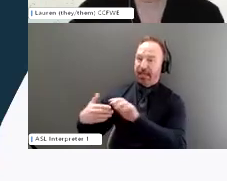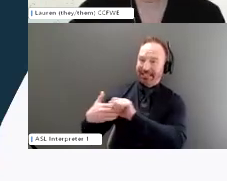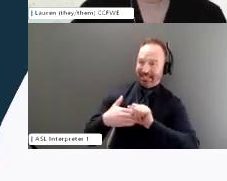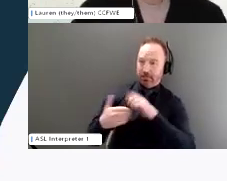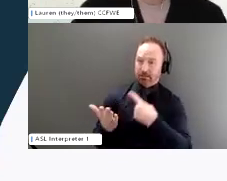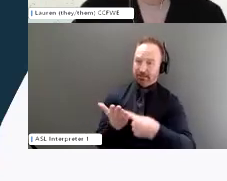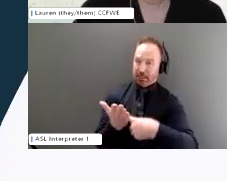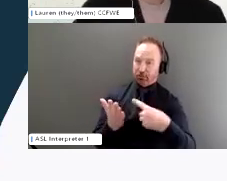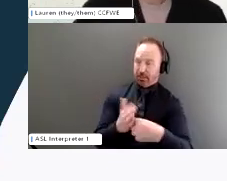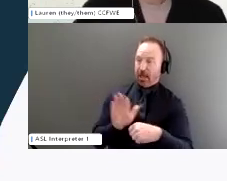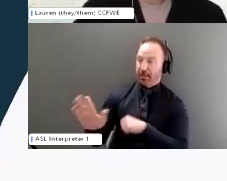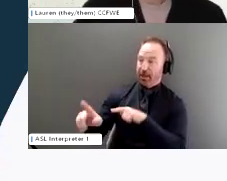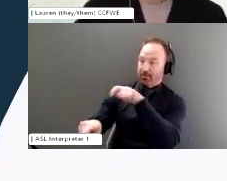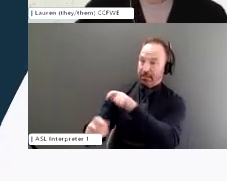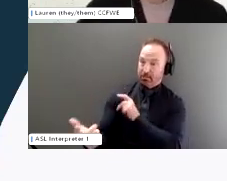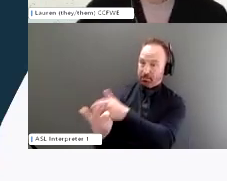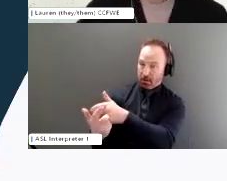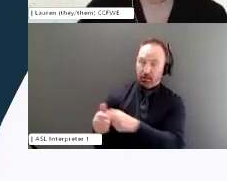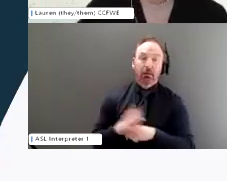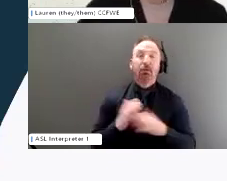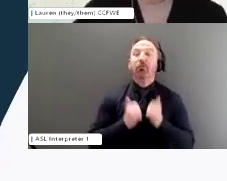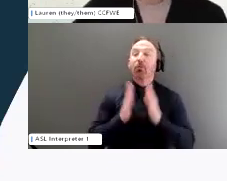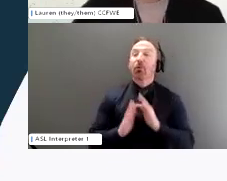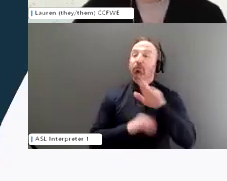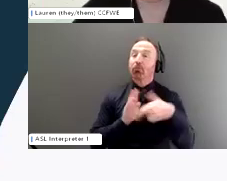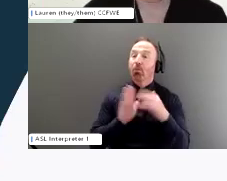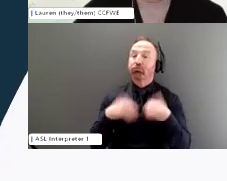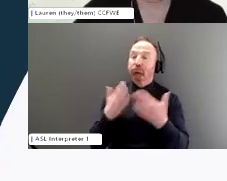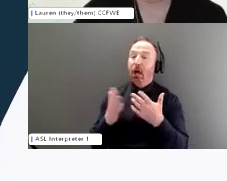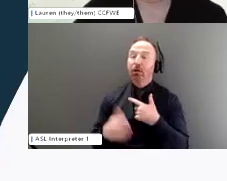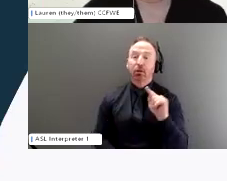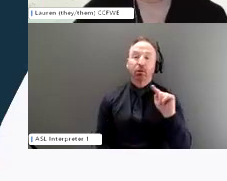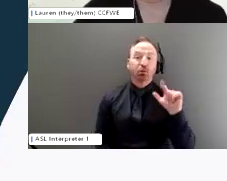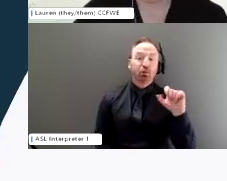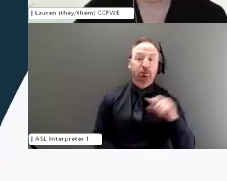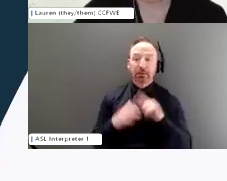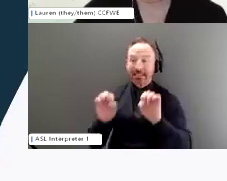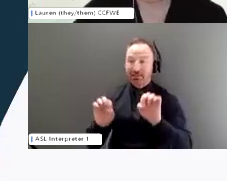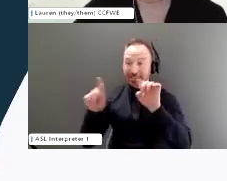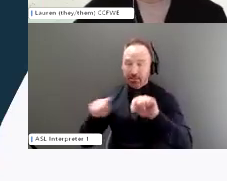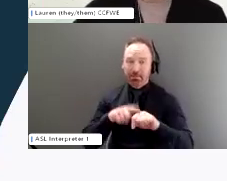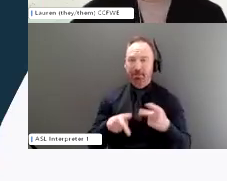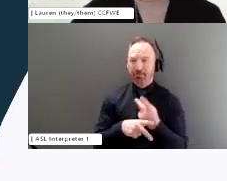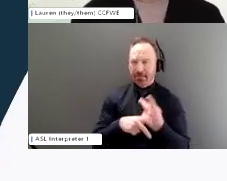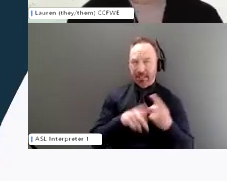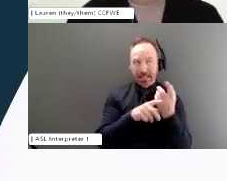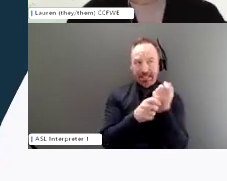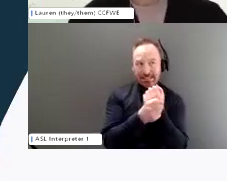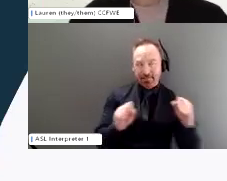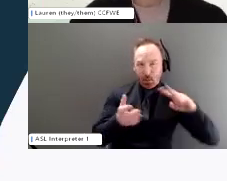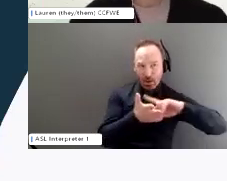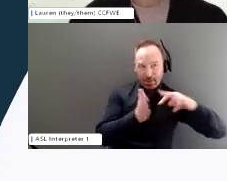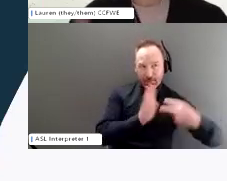service providers, our role is to offer those tools and education, but not define safety on behalf of survivors. So